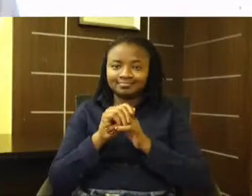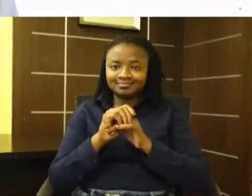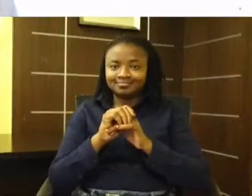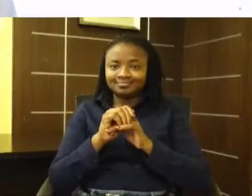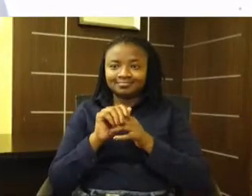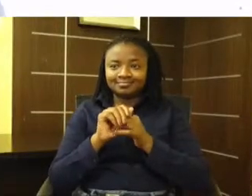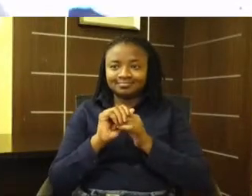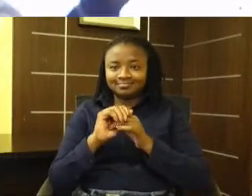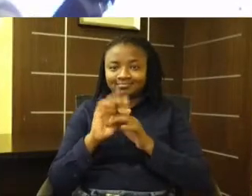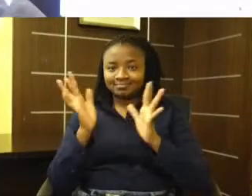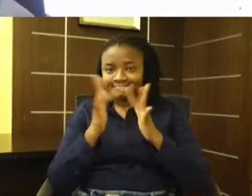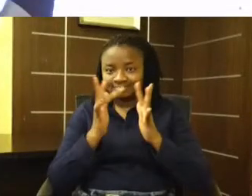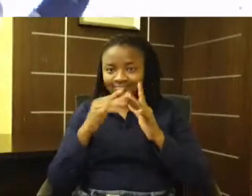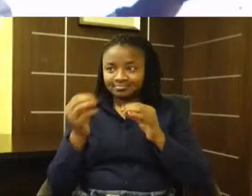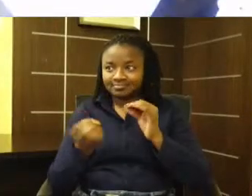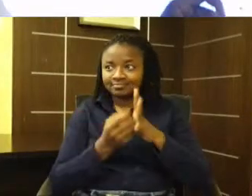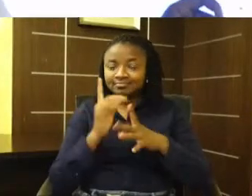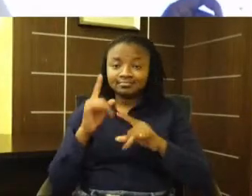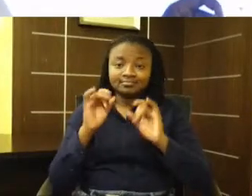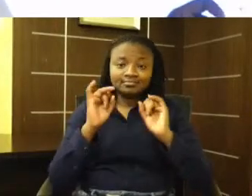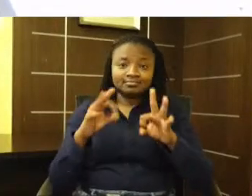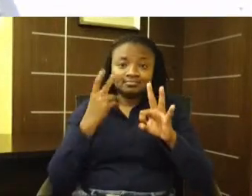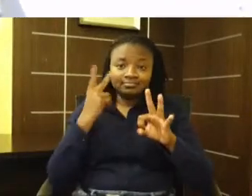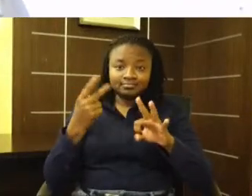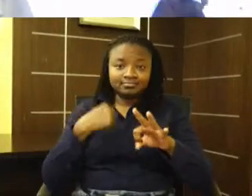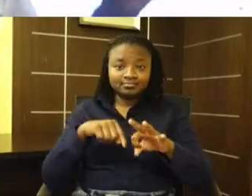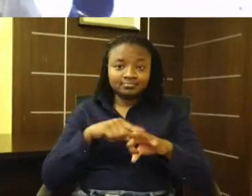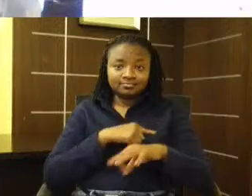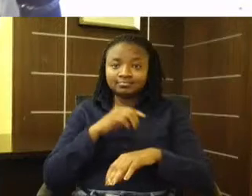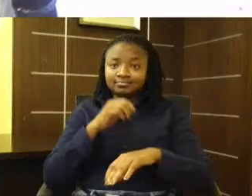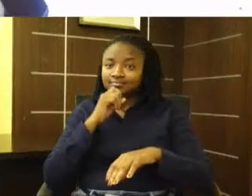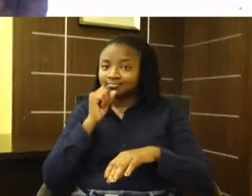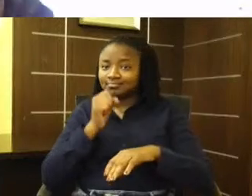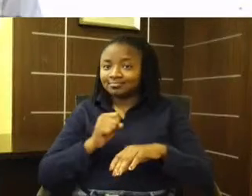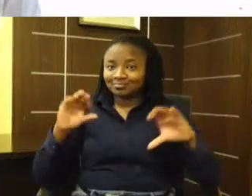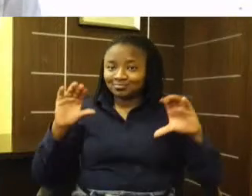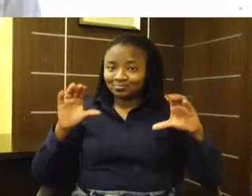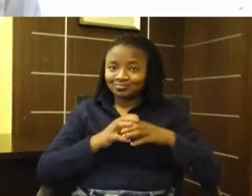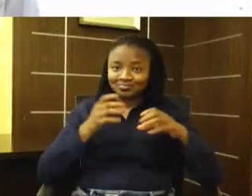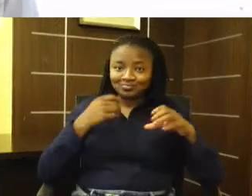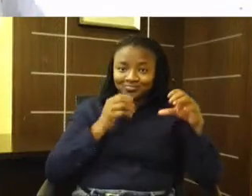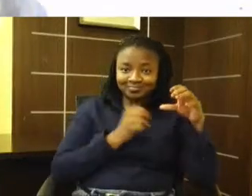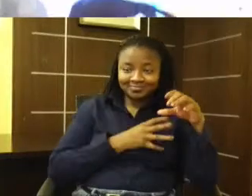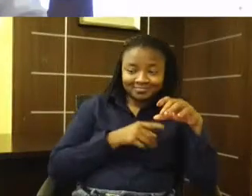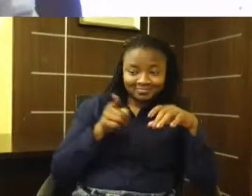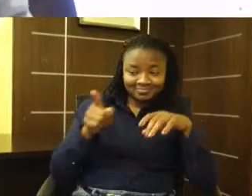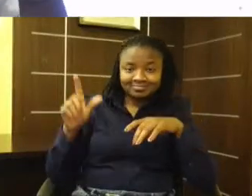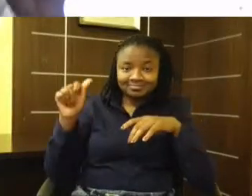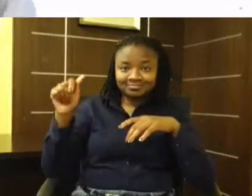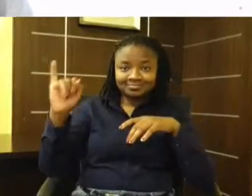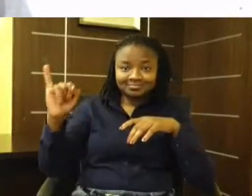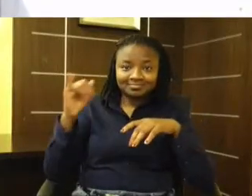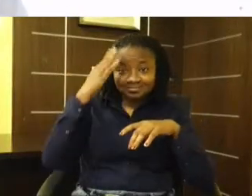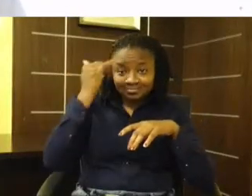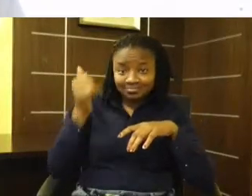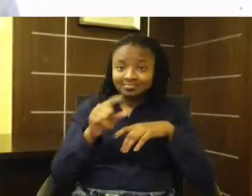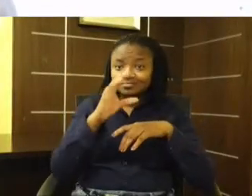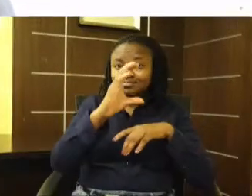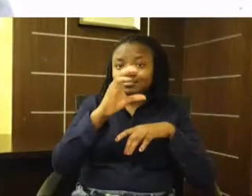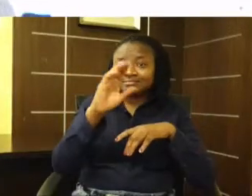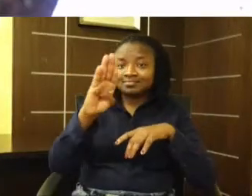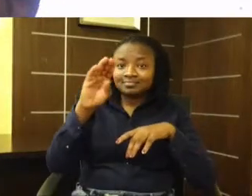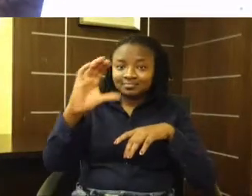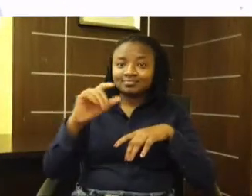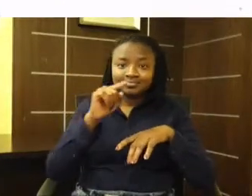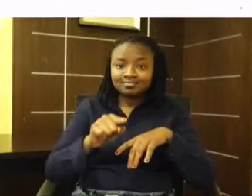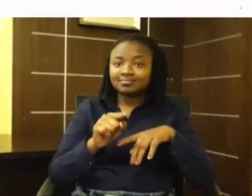Sasa, ukiona sisi old school, tukiogopa hiyo kitu, ni kwa sababu CBC, there will